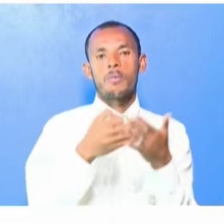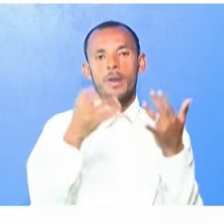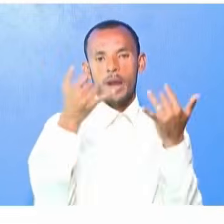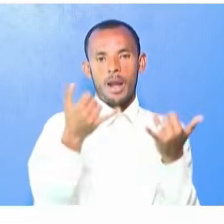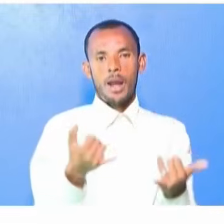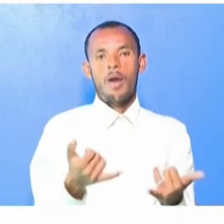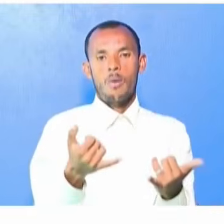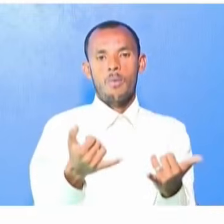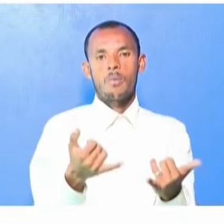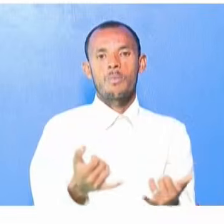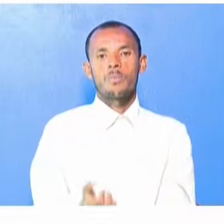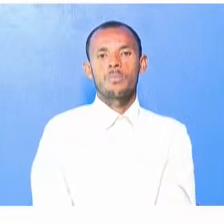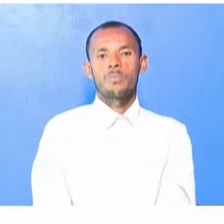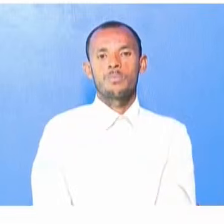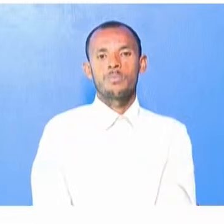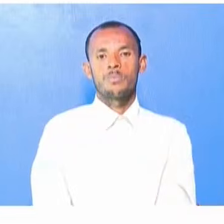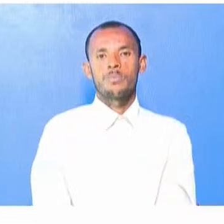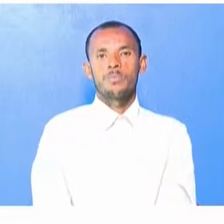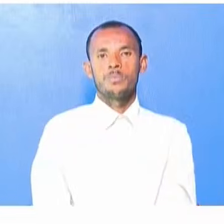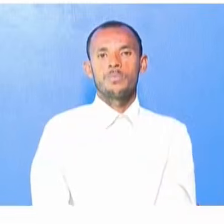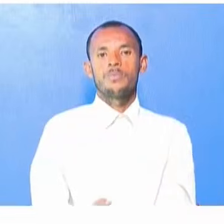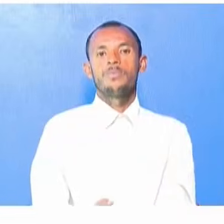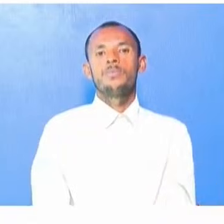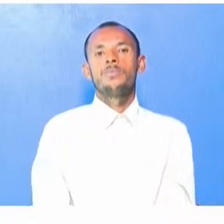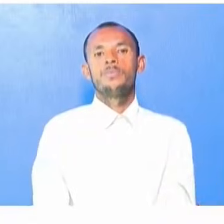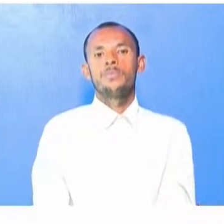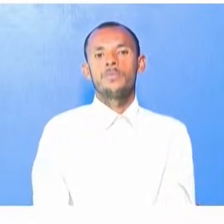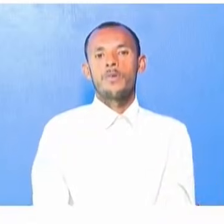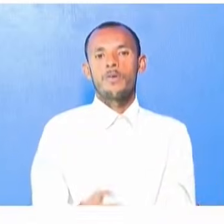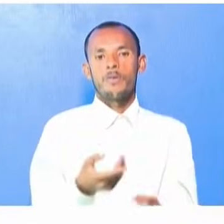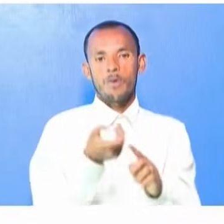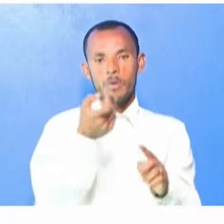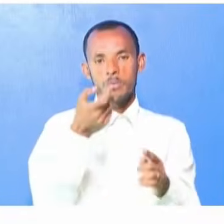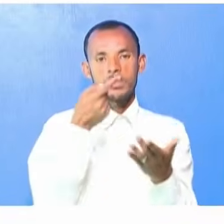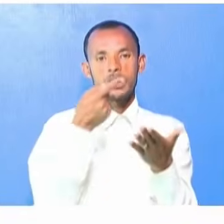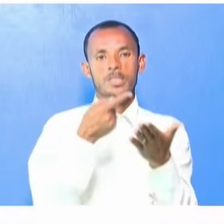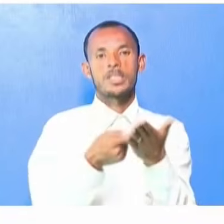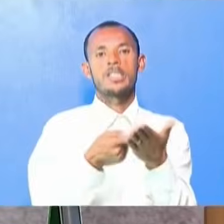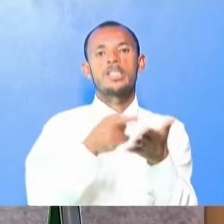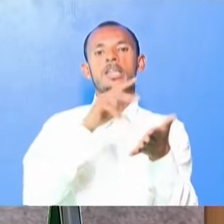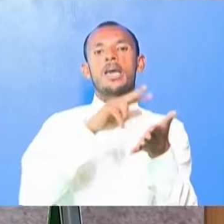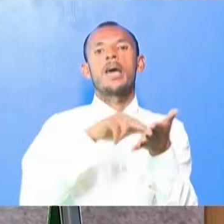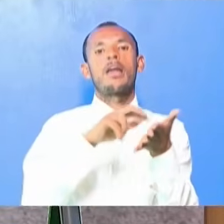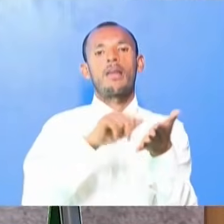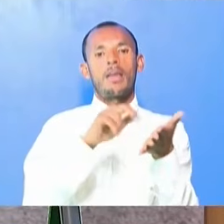Now, as you can see from this reading,